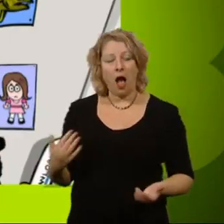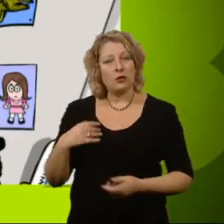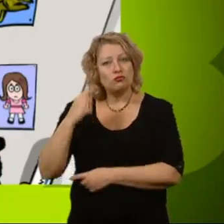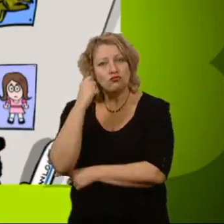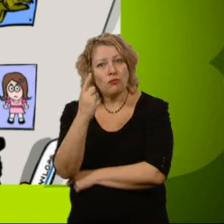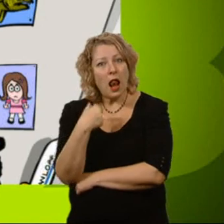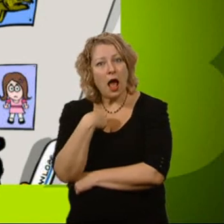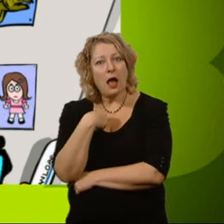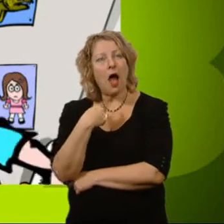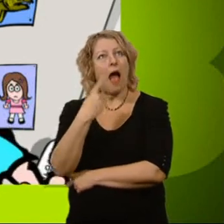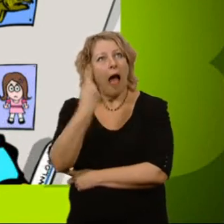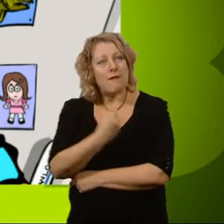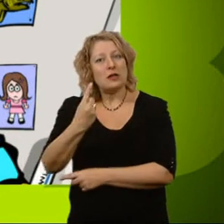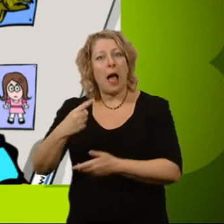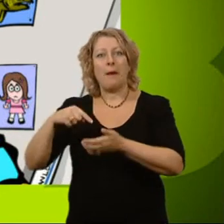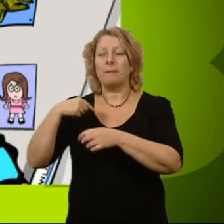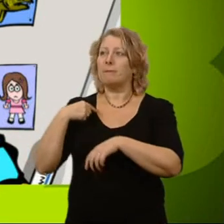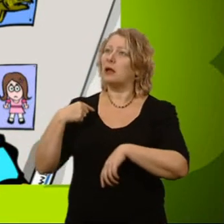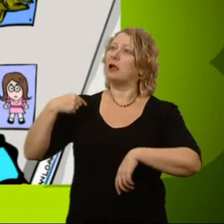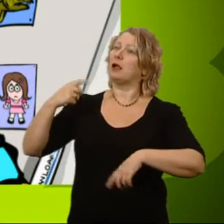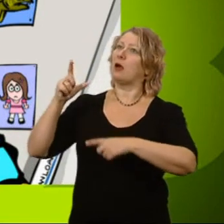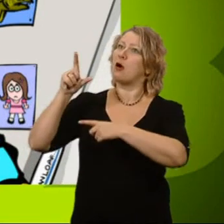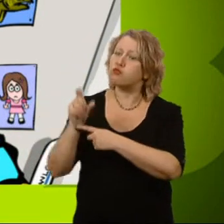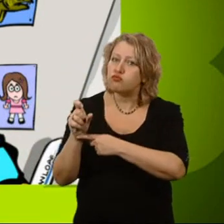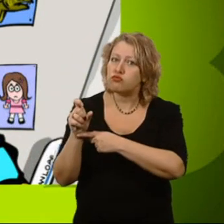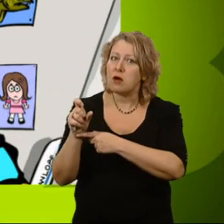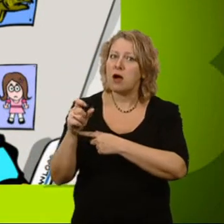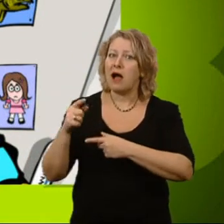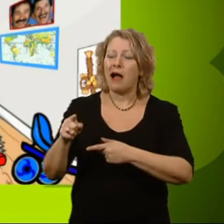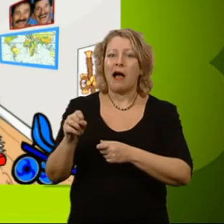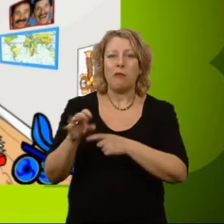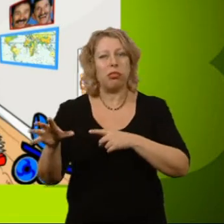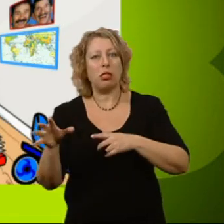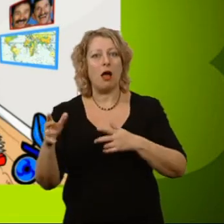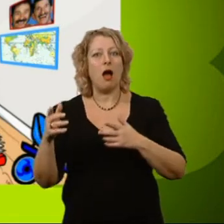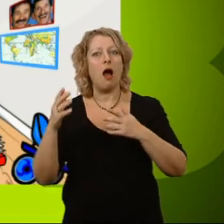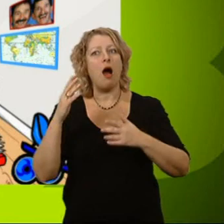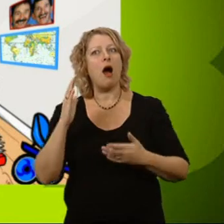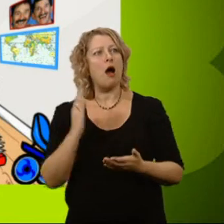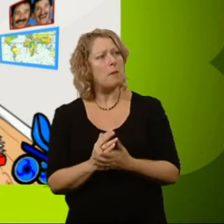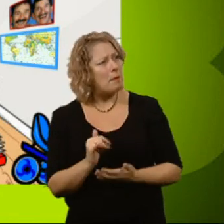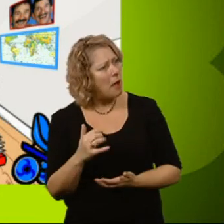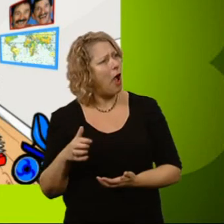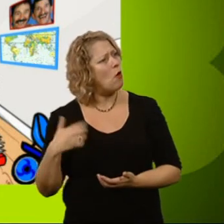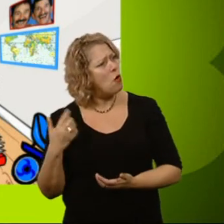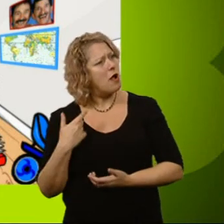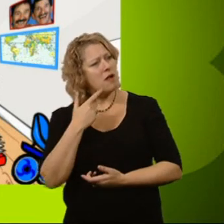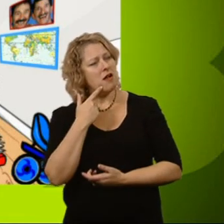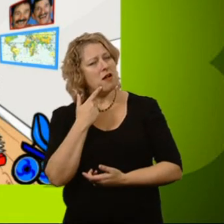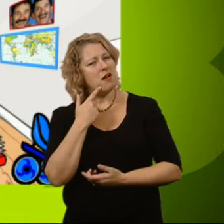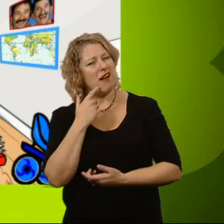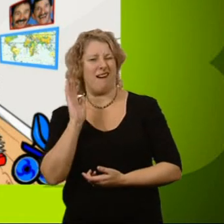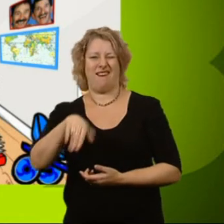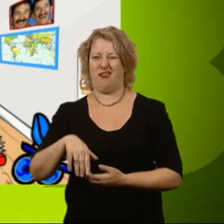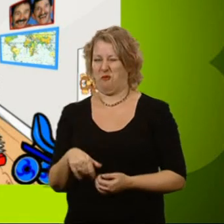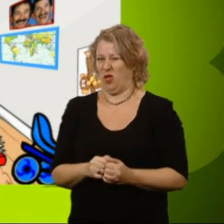Realise that happened every single time I use my Big Question klaxon. That must be really annoying. Still,